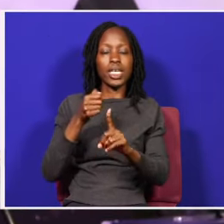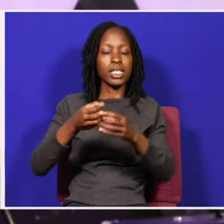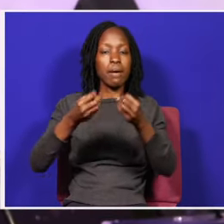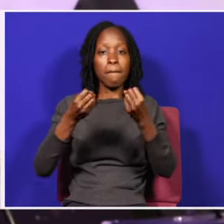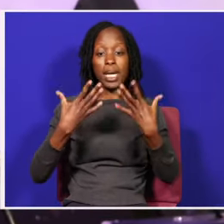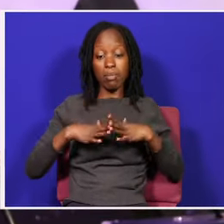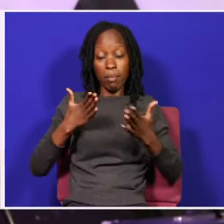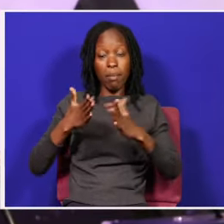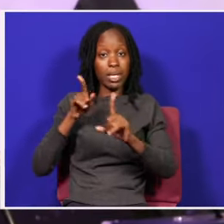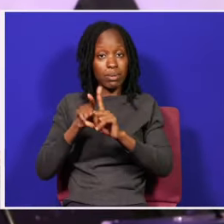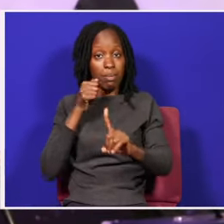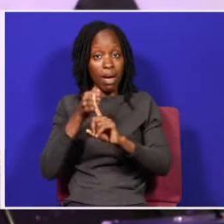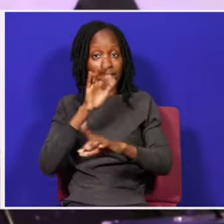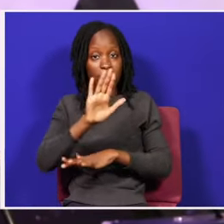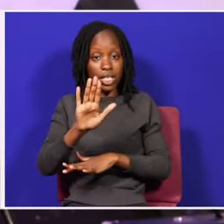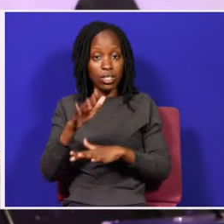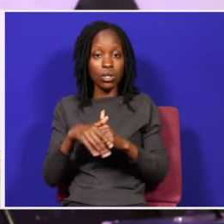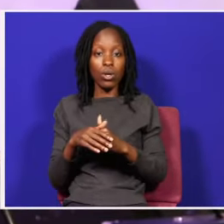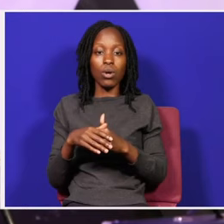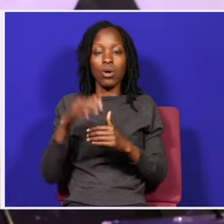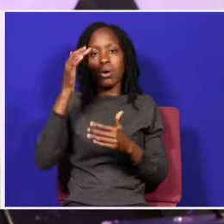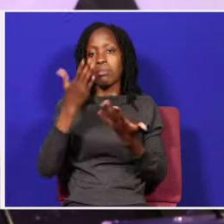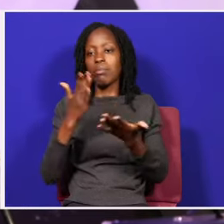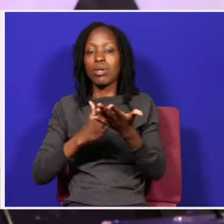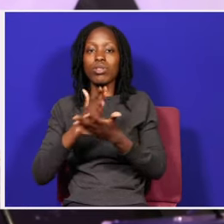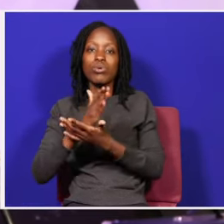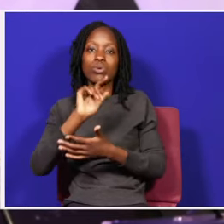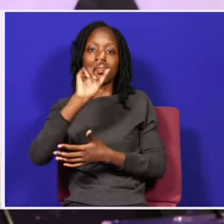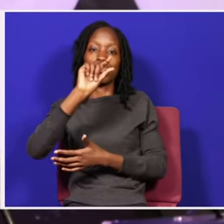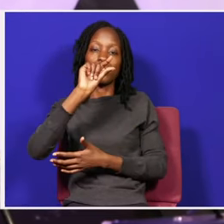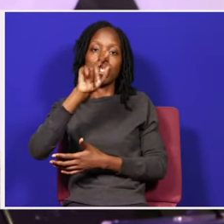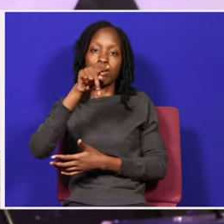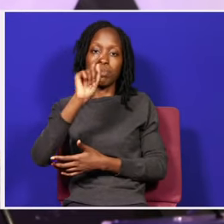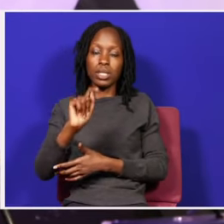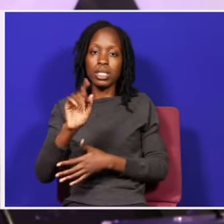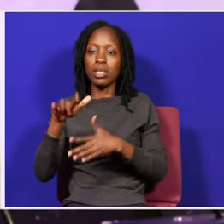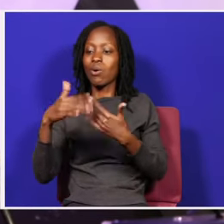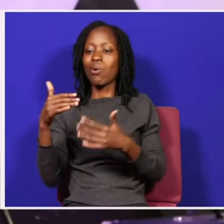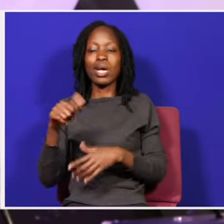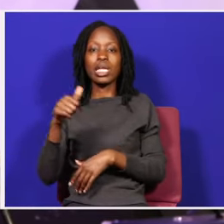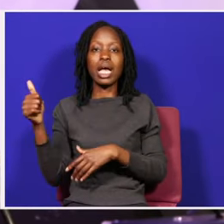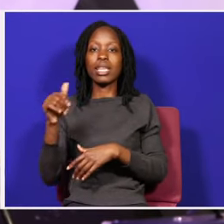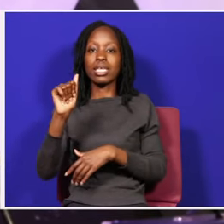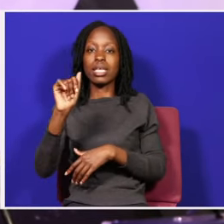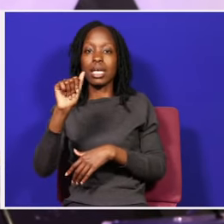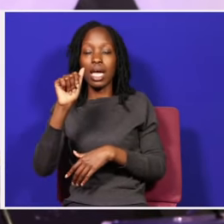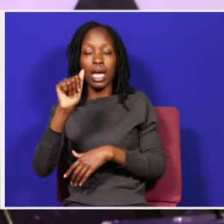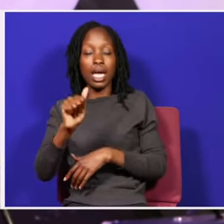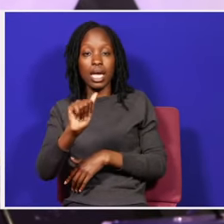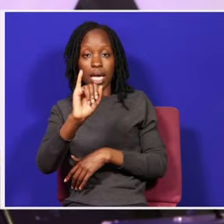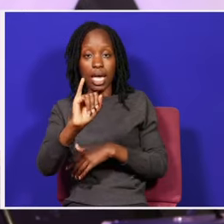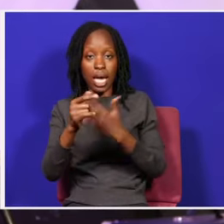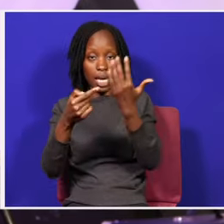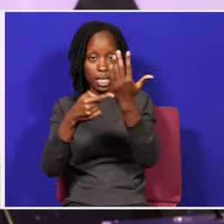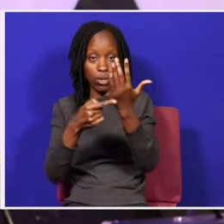way or another, whether it's through ChatGPT or any of the other AI offerings that have been